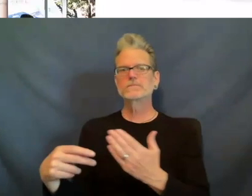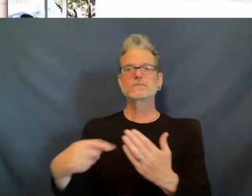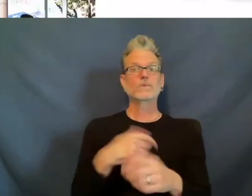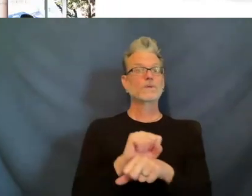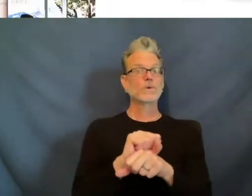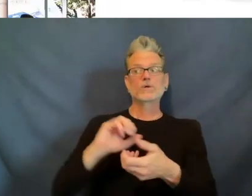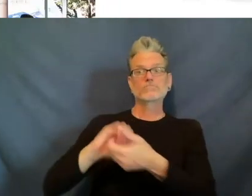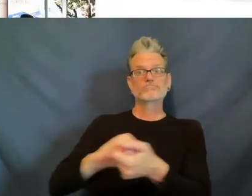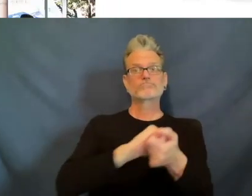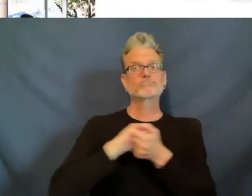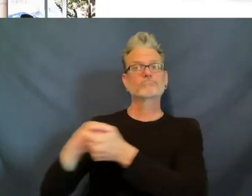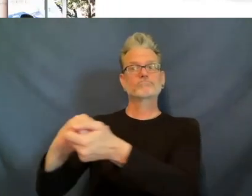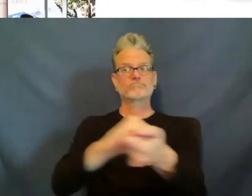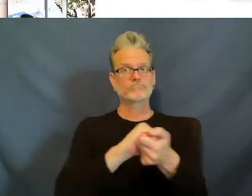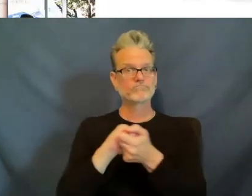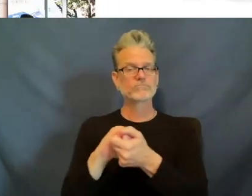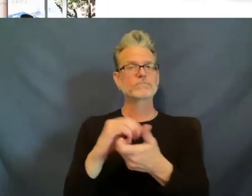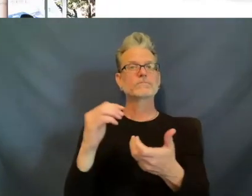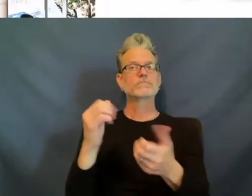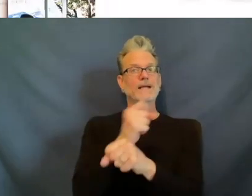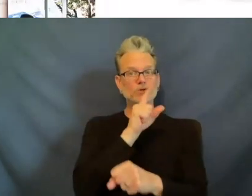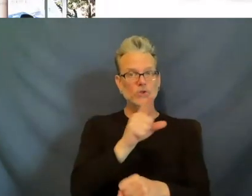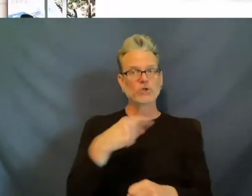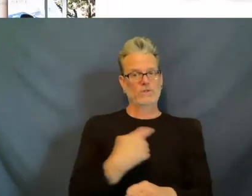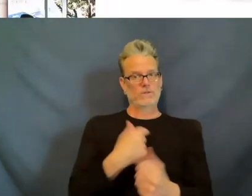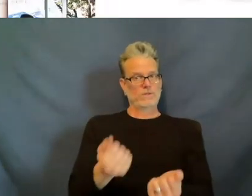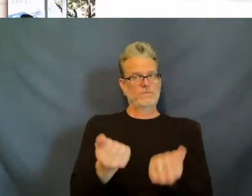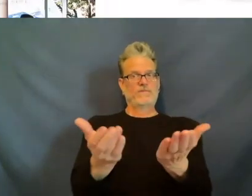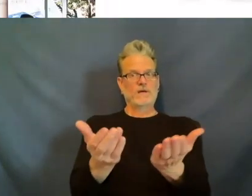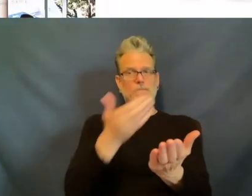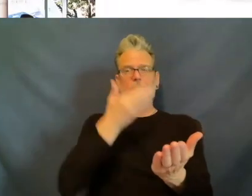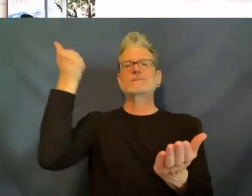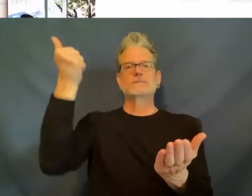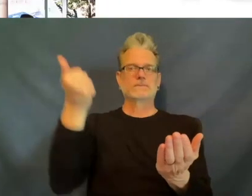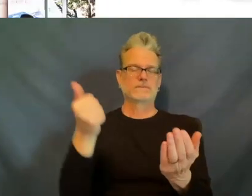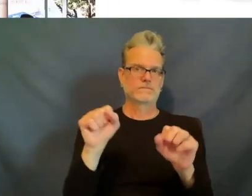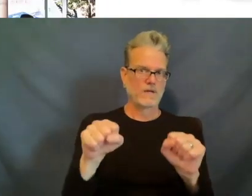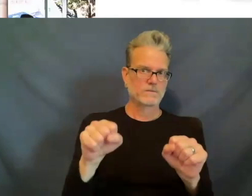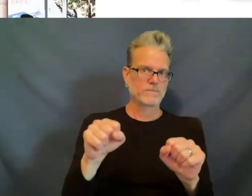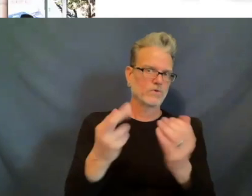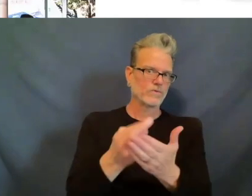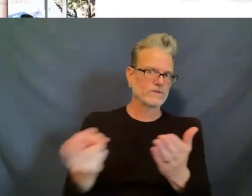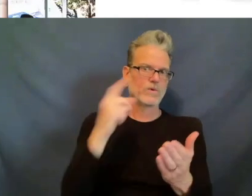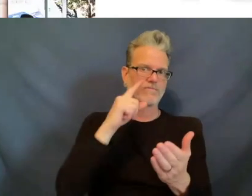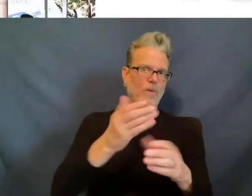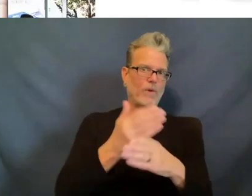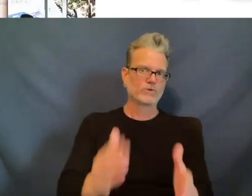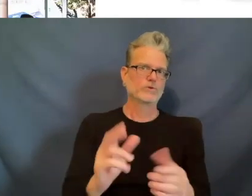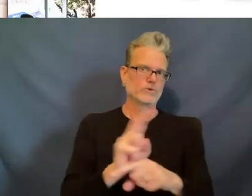together with other program areas to make sure that we are providing the best possible resources for partners to